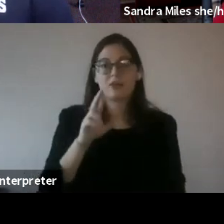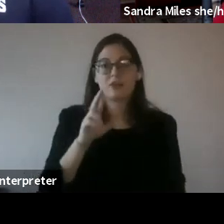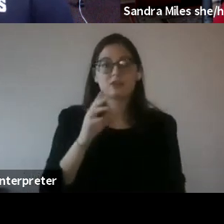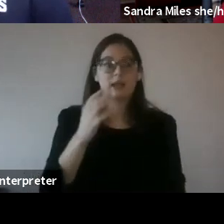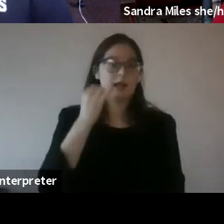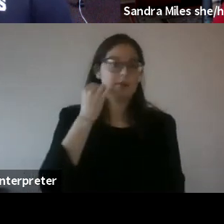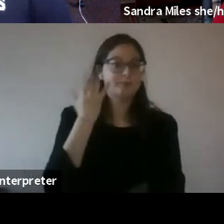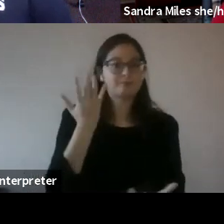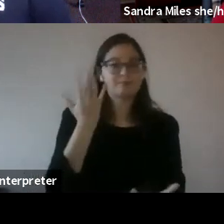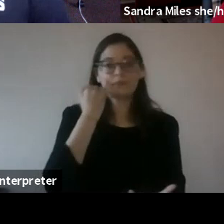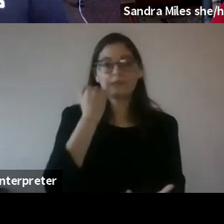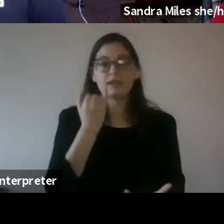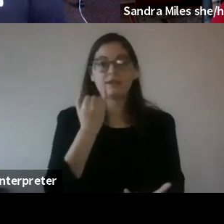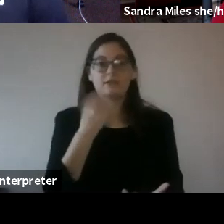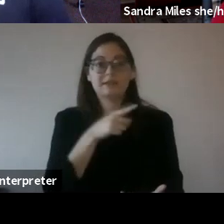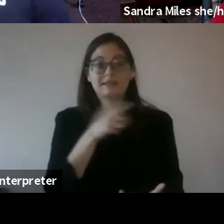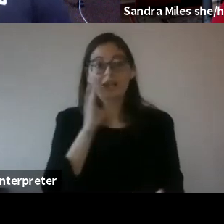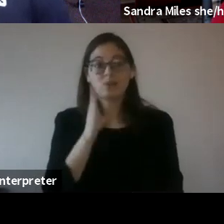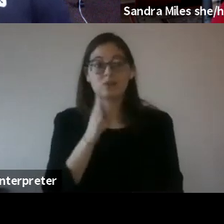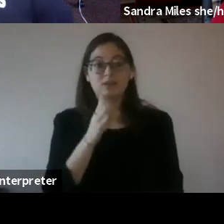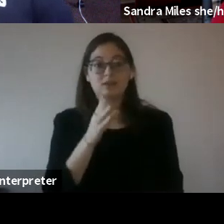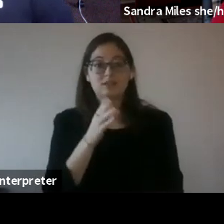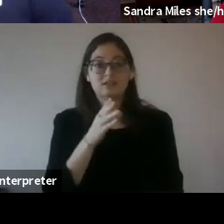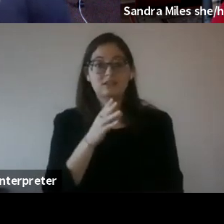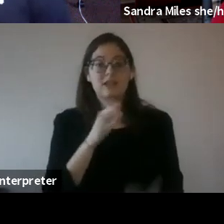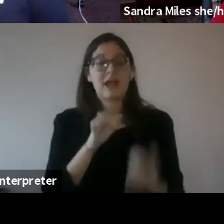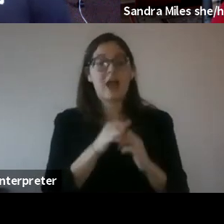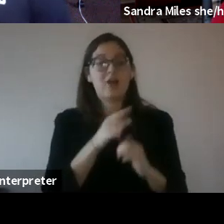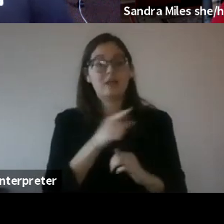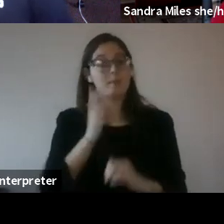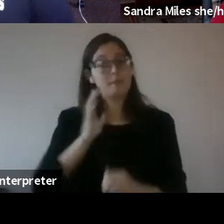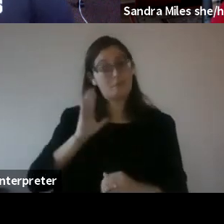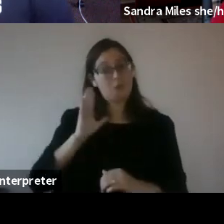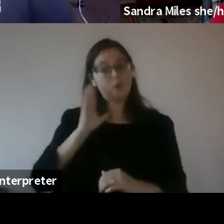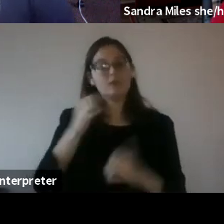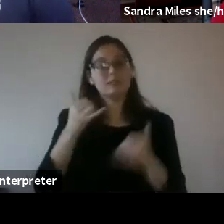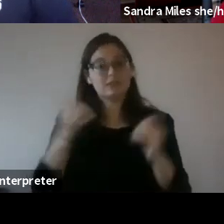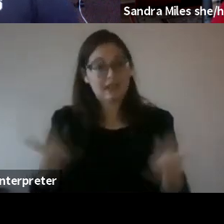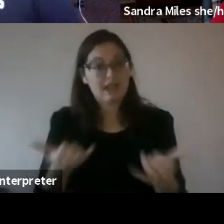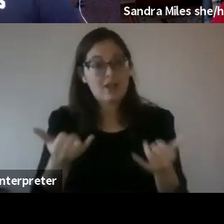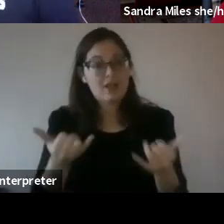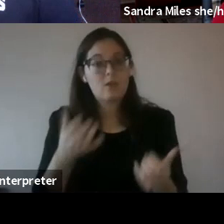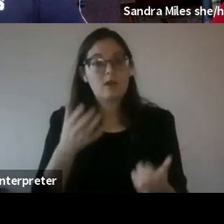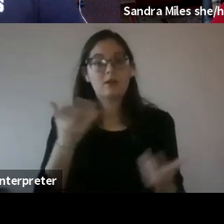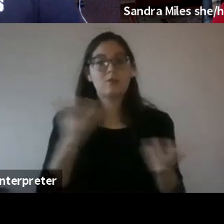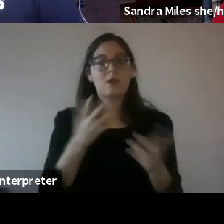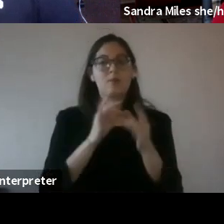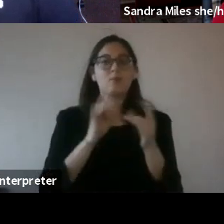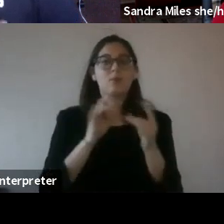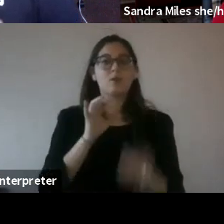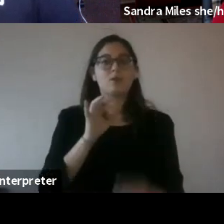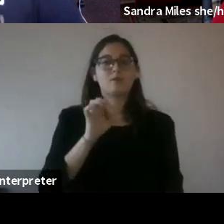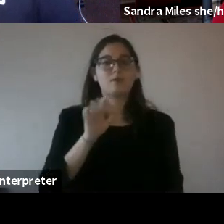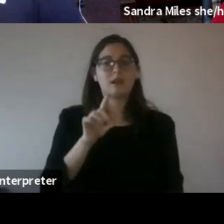not, you know, they would be still how they were back then now, and what the word of Fred Hampton